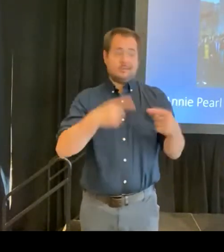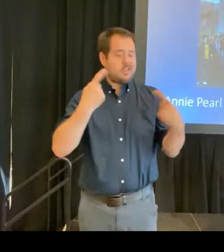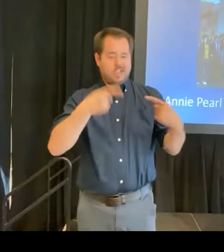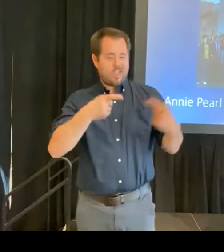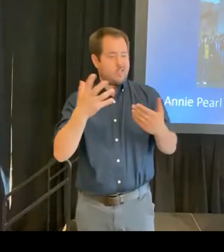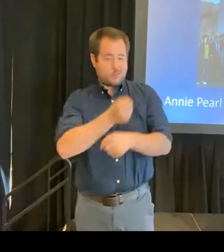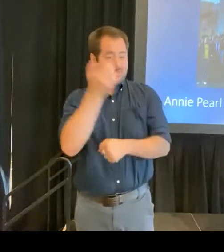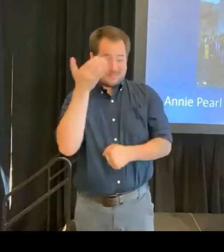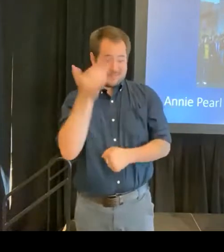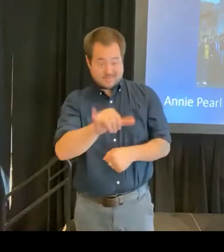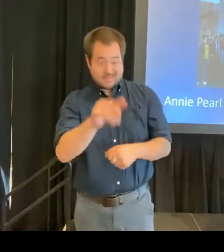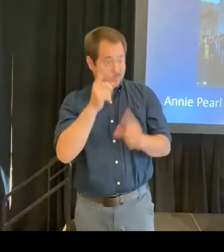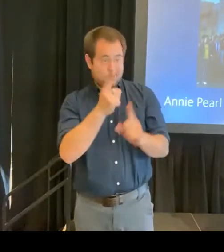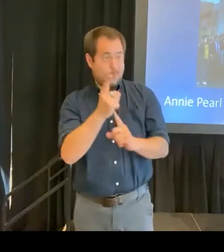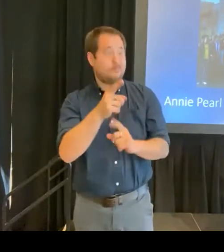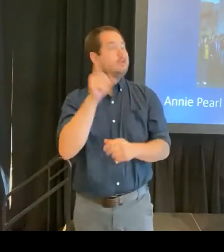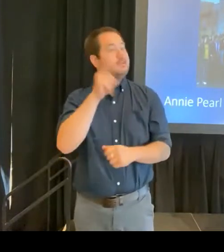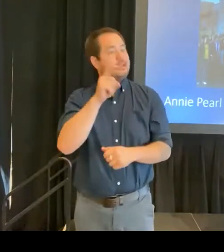courts.